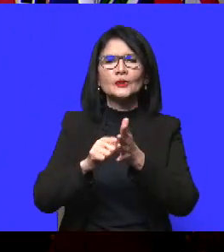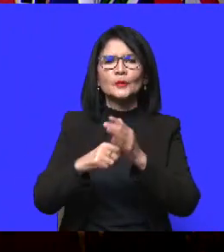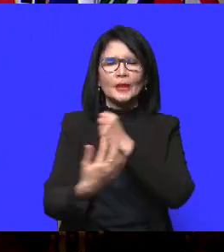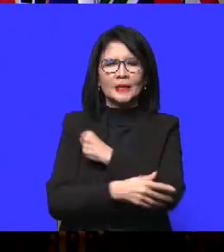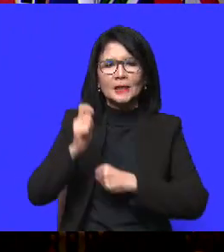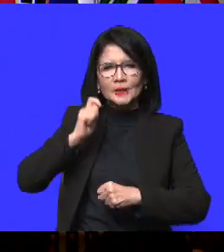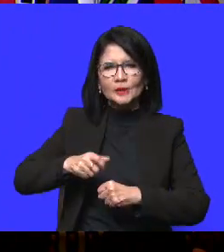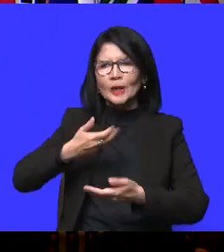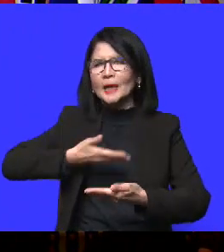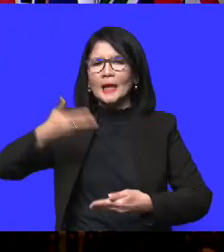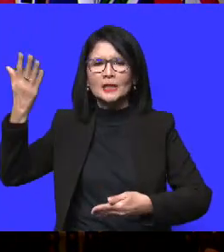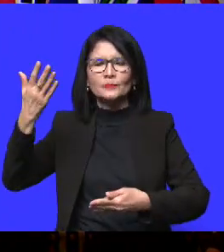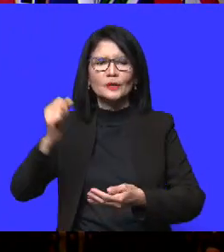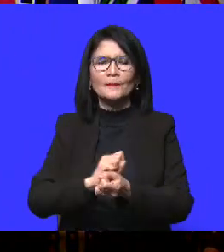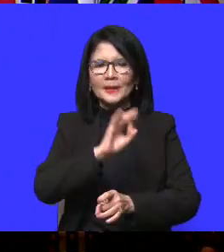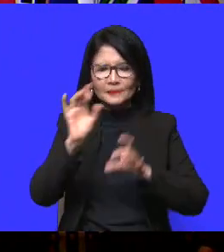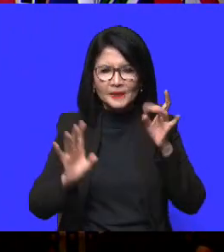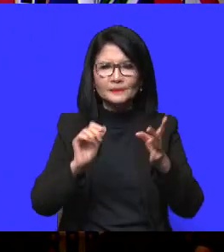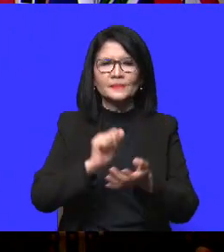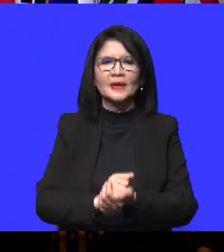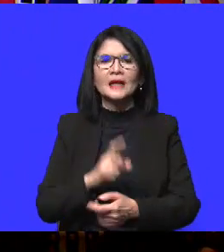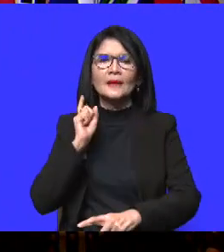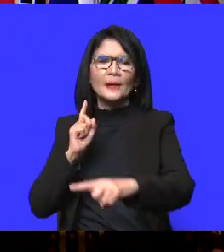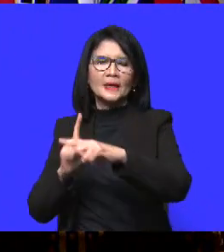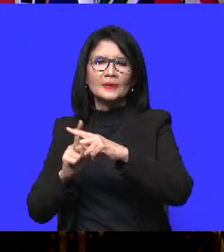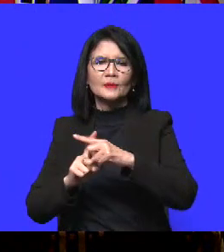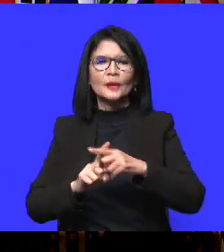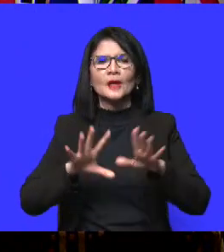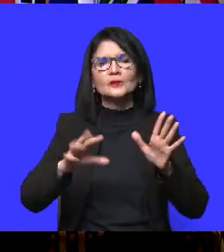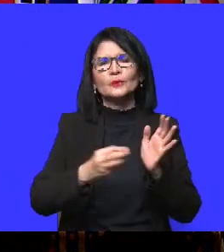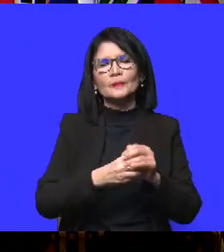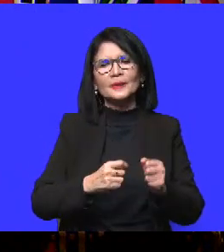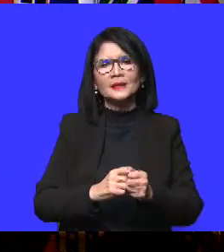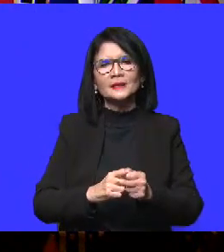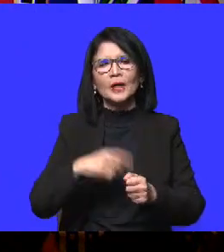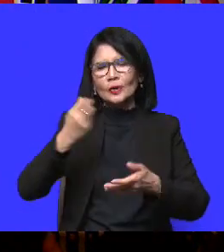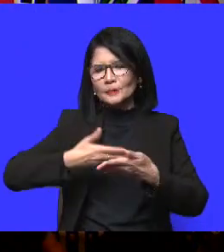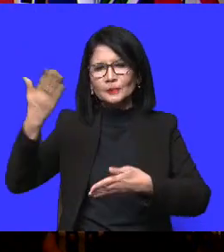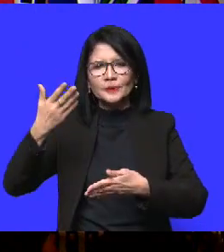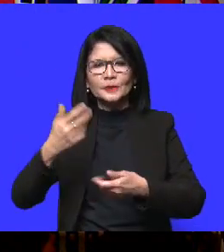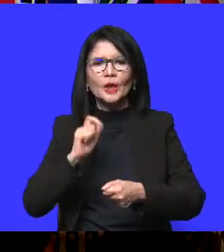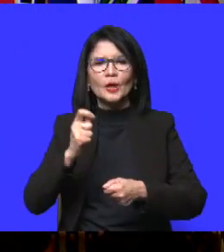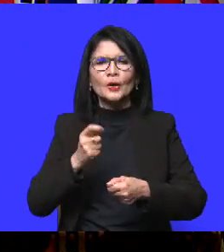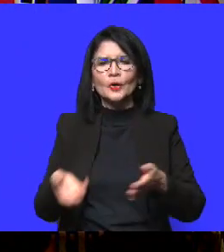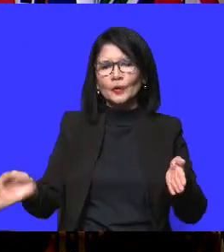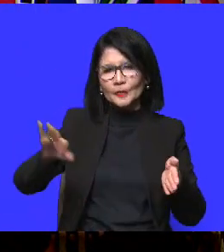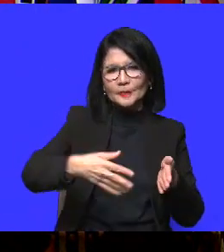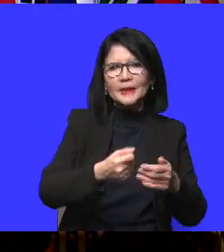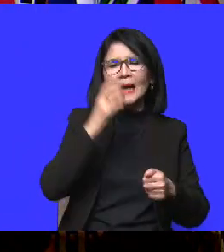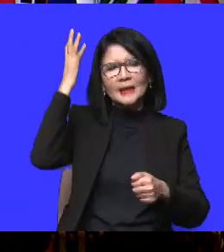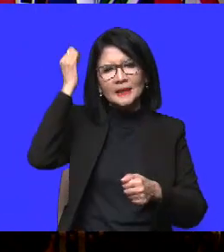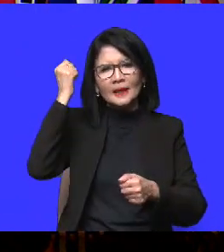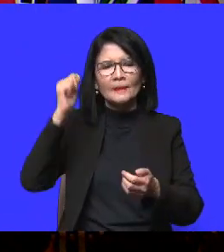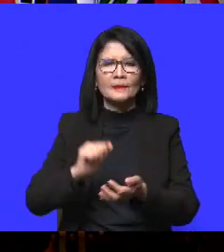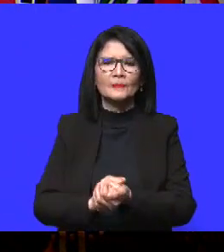export 15 million tons, and an additional 10 million have been exported thanks to the Black Sea Grain Initiative. And